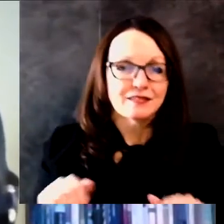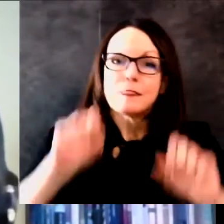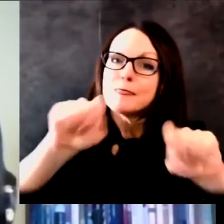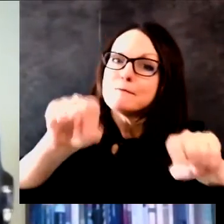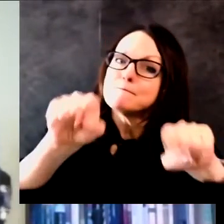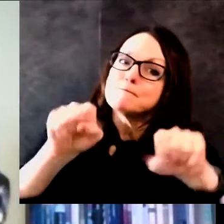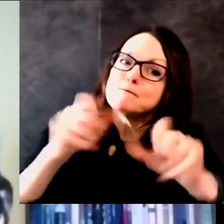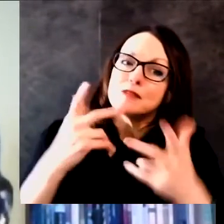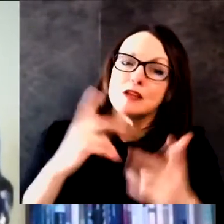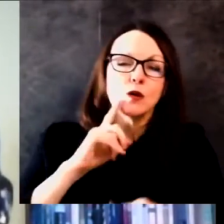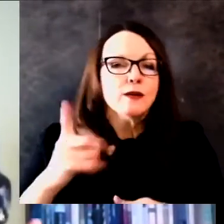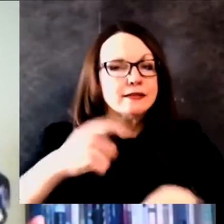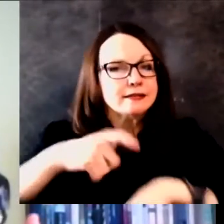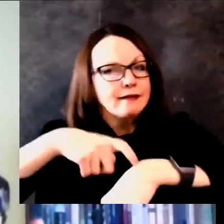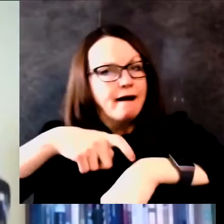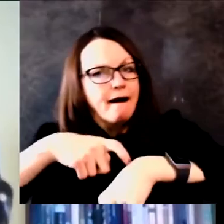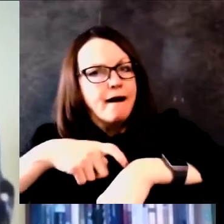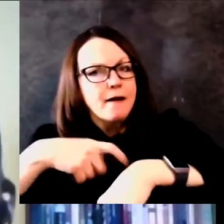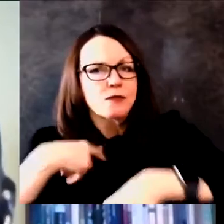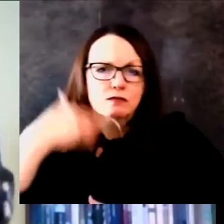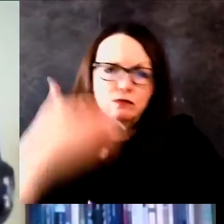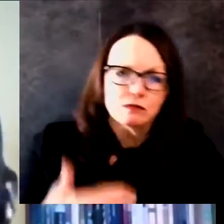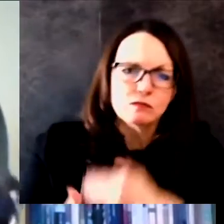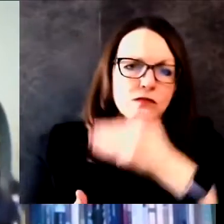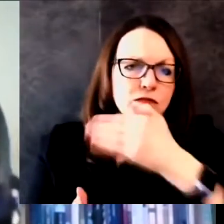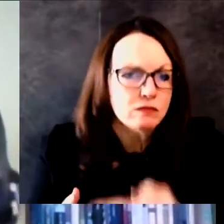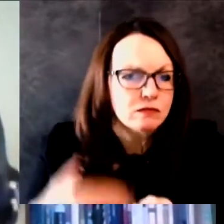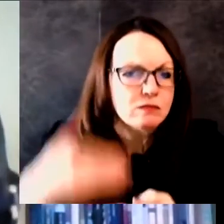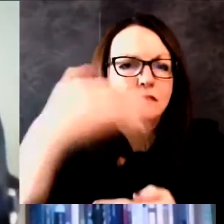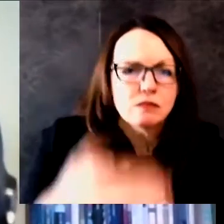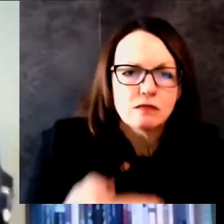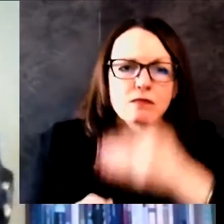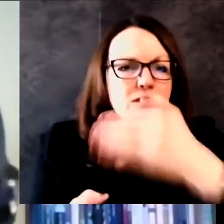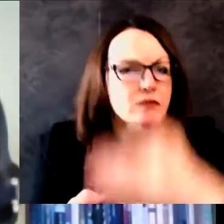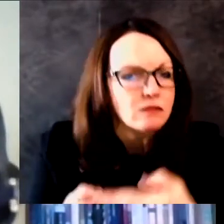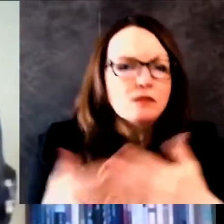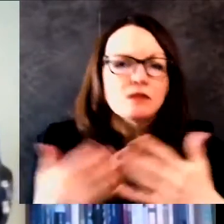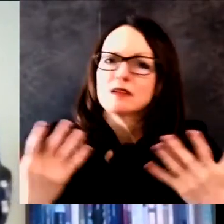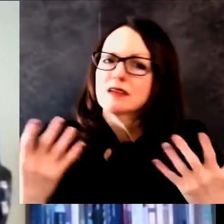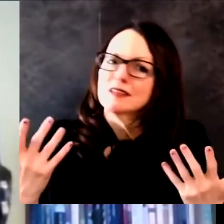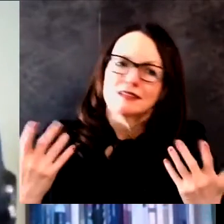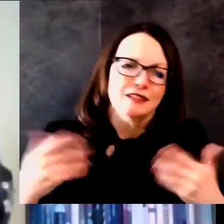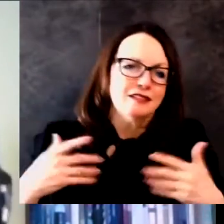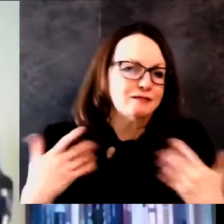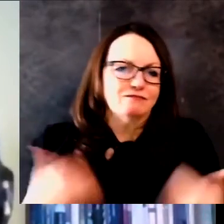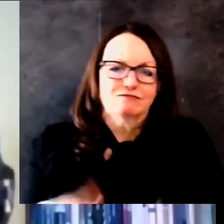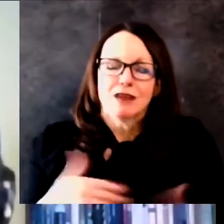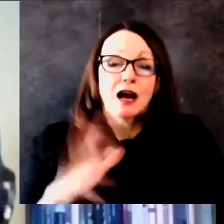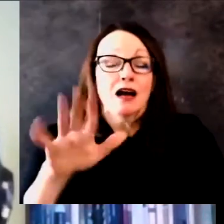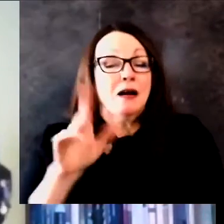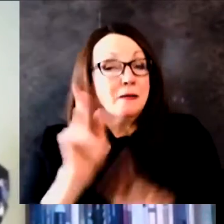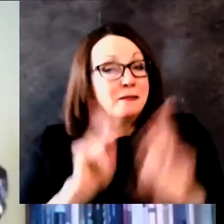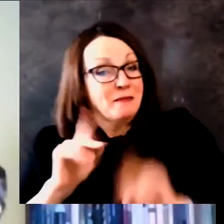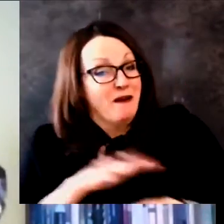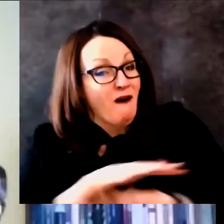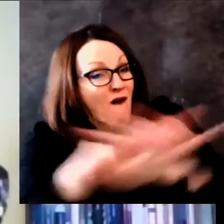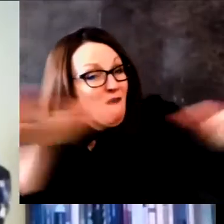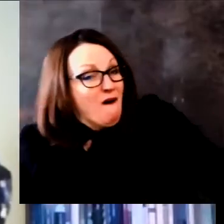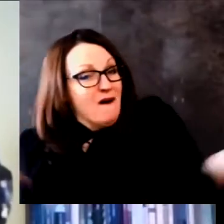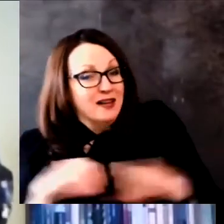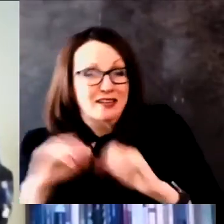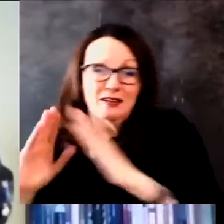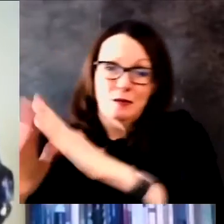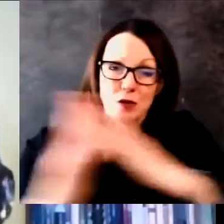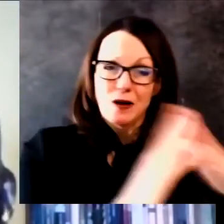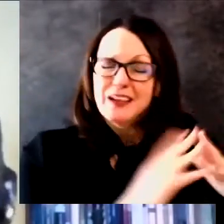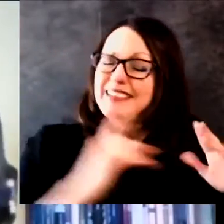herd immunity. First of all, we have to have demand. And clearly, we have demand in this state, and we want to respond to that